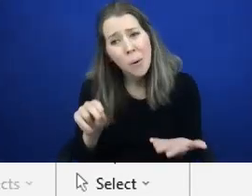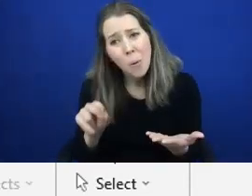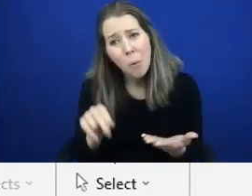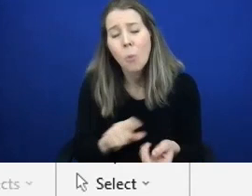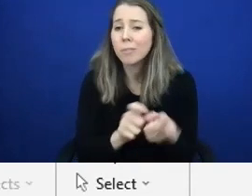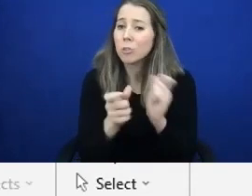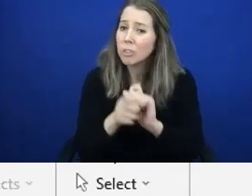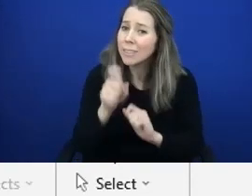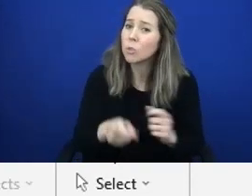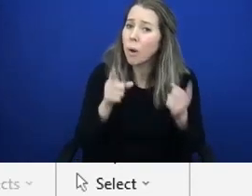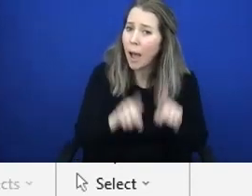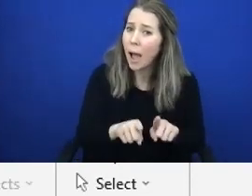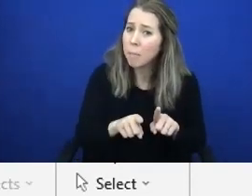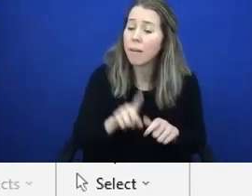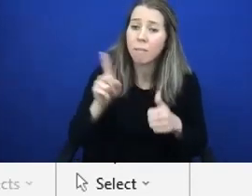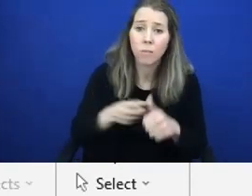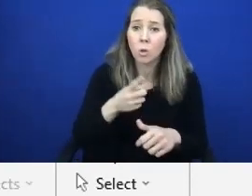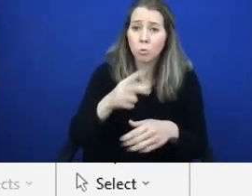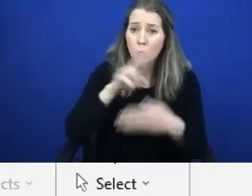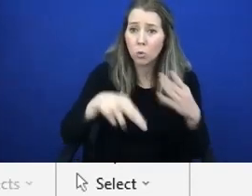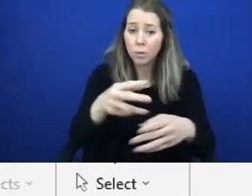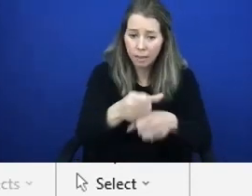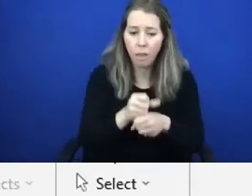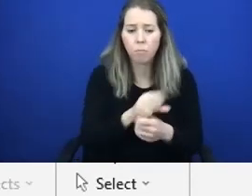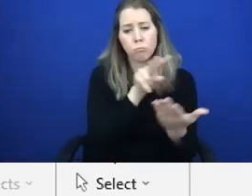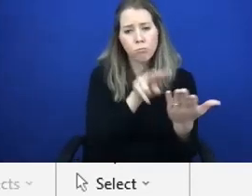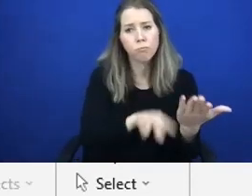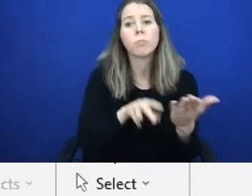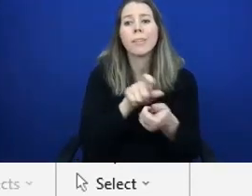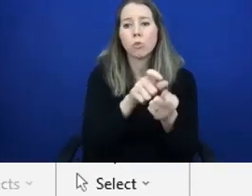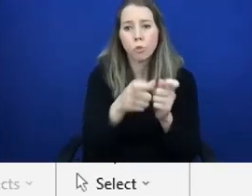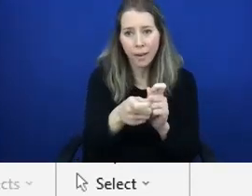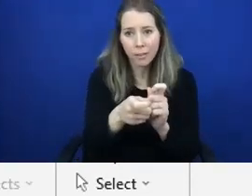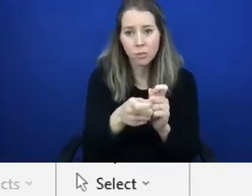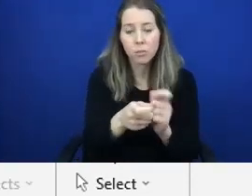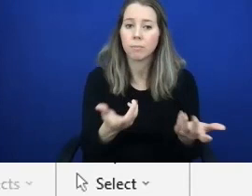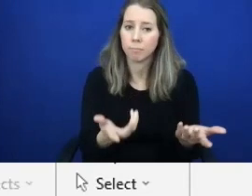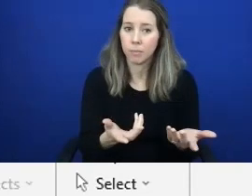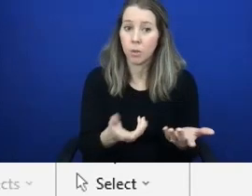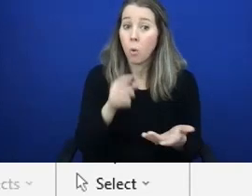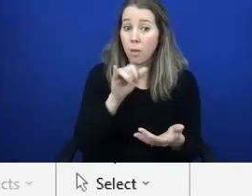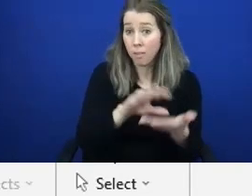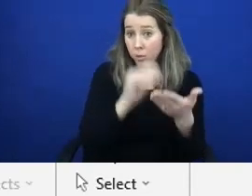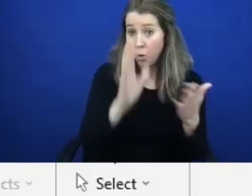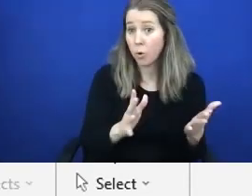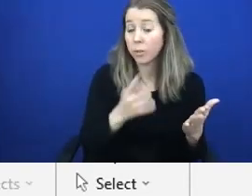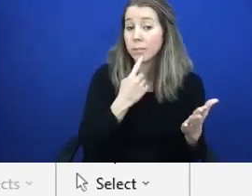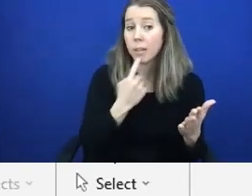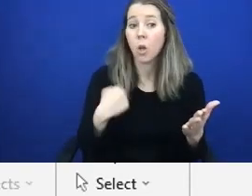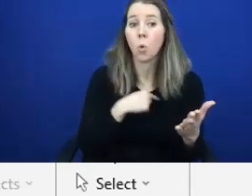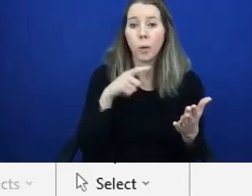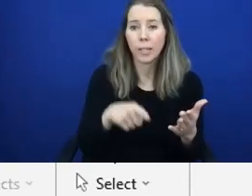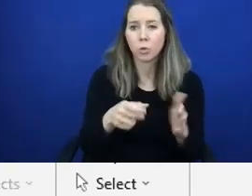been made when we received the results. So as this learner wrote, we need to reflect on